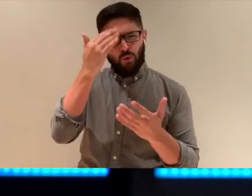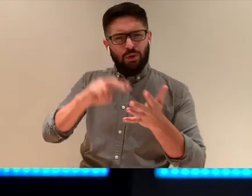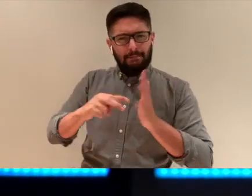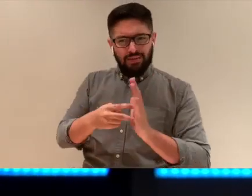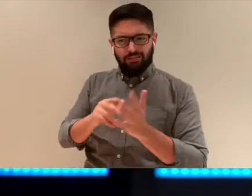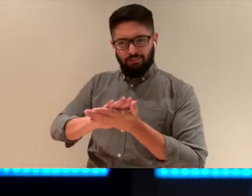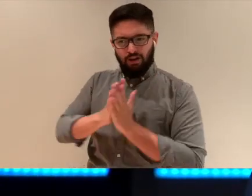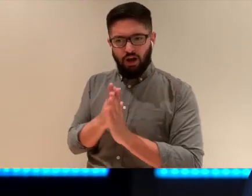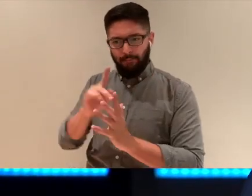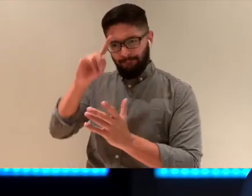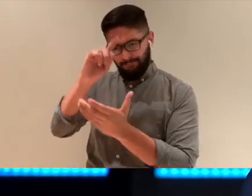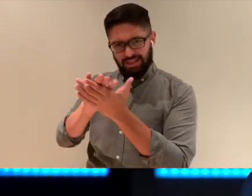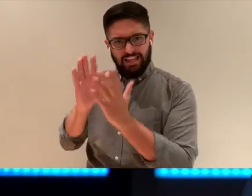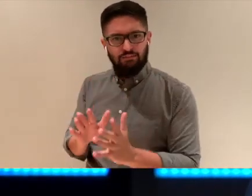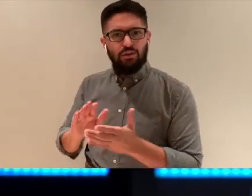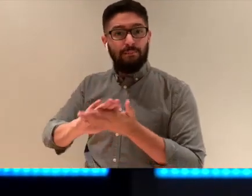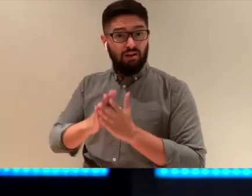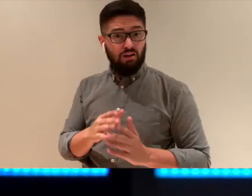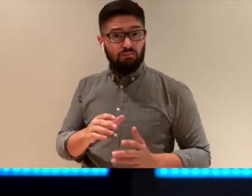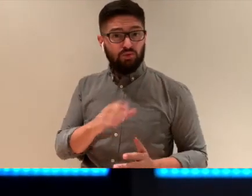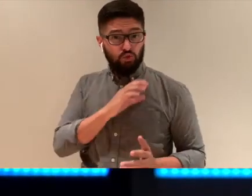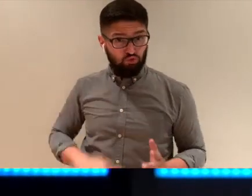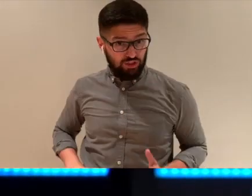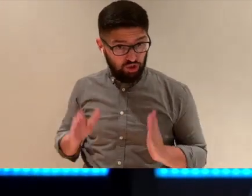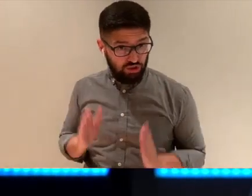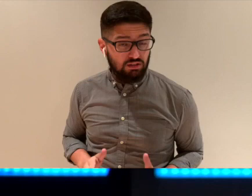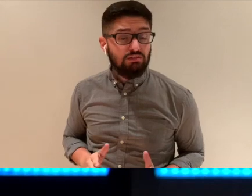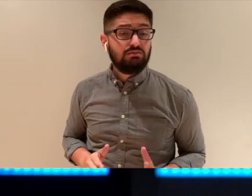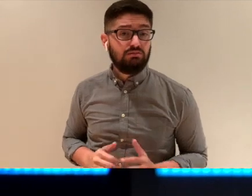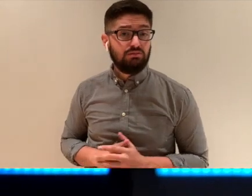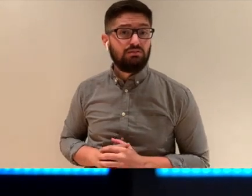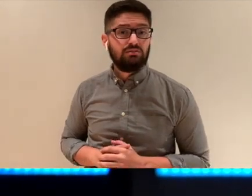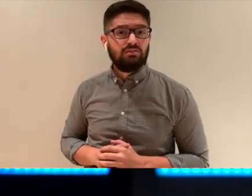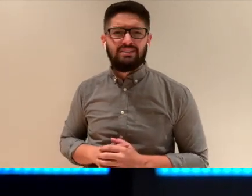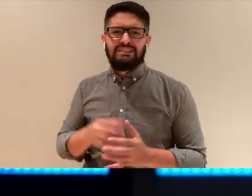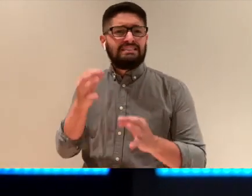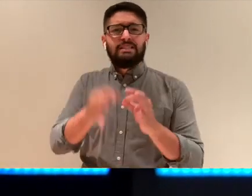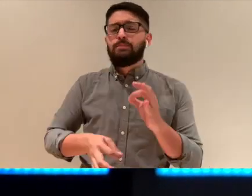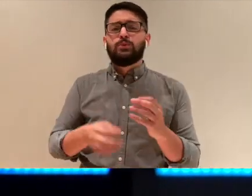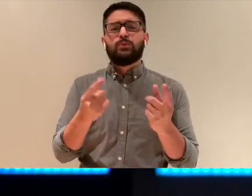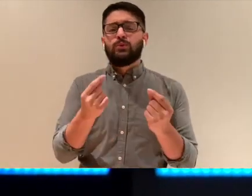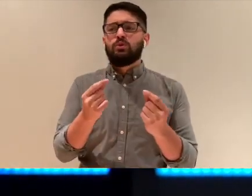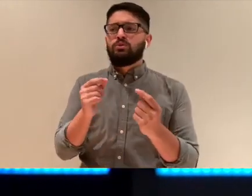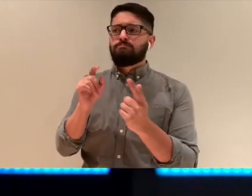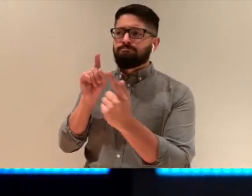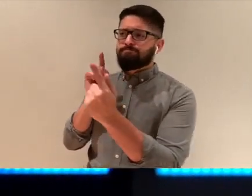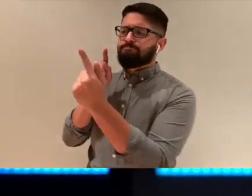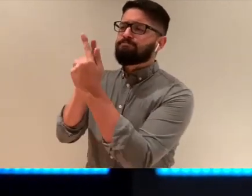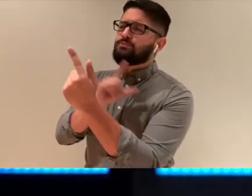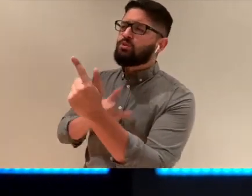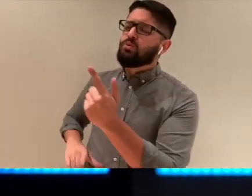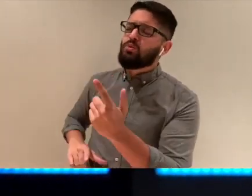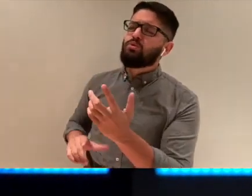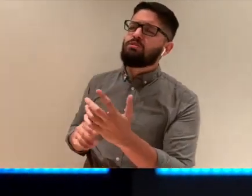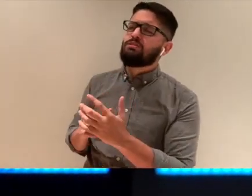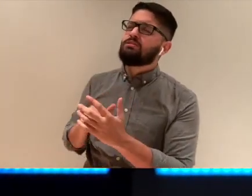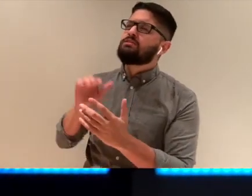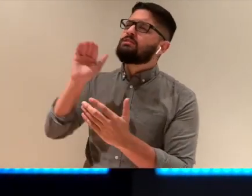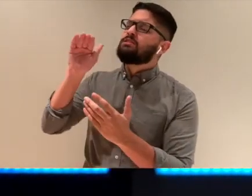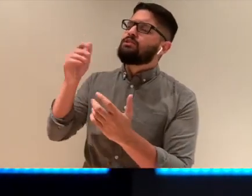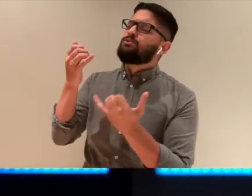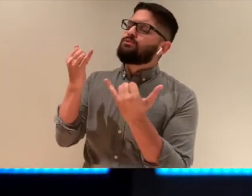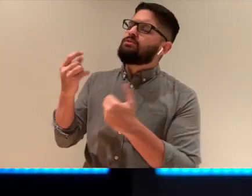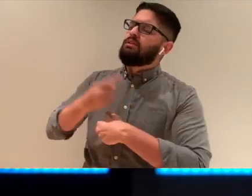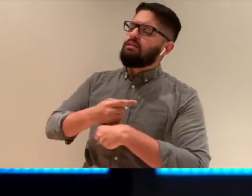means to become a believer, become a Christian and start your walk with the Lord, it's very simple. It's just going to the Lord in faith and saying,